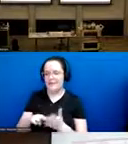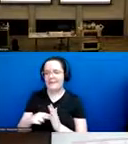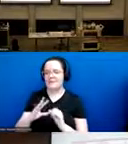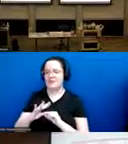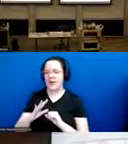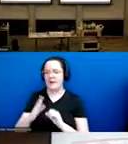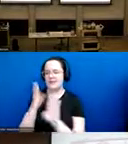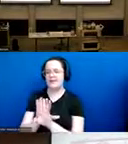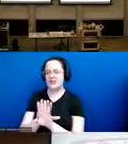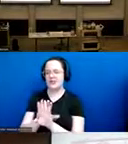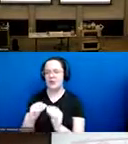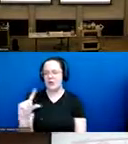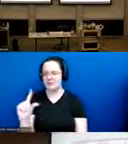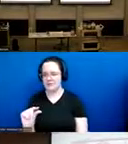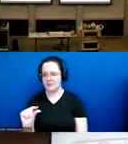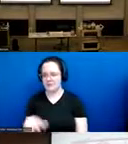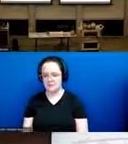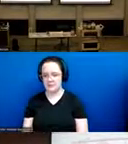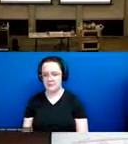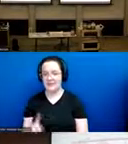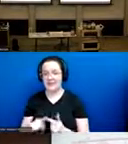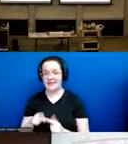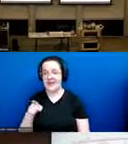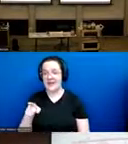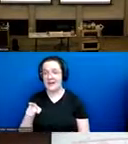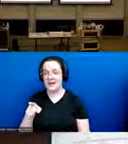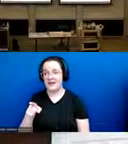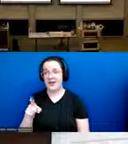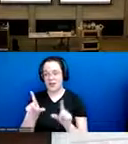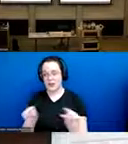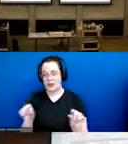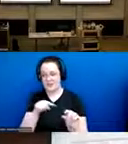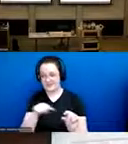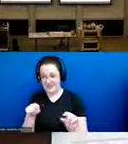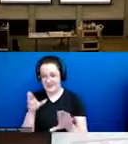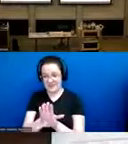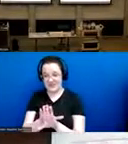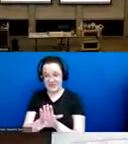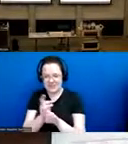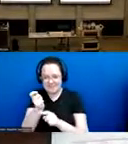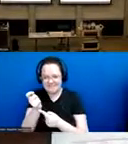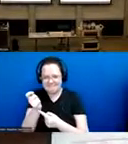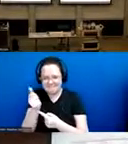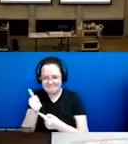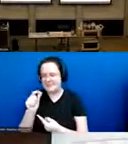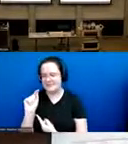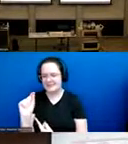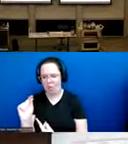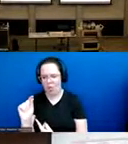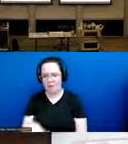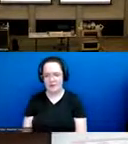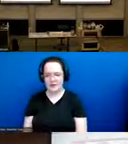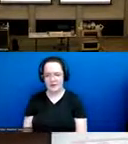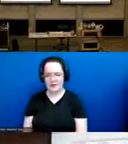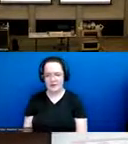tinier. And then here at the wings, then the superposition is almost non-existent, right? It's very, very, very small. But then